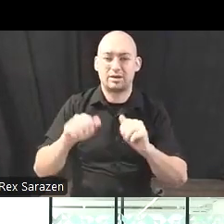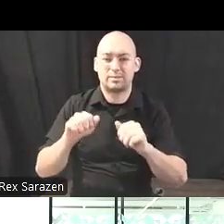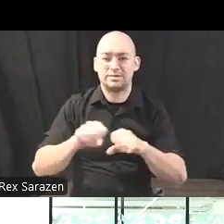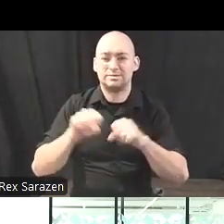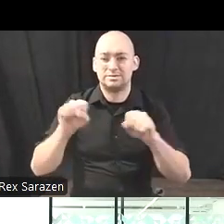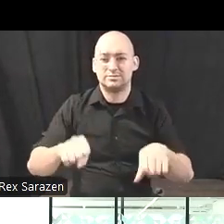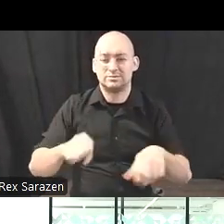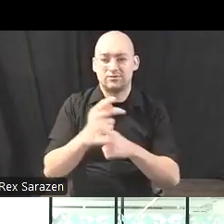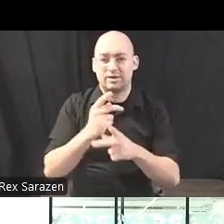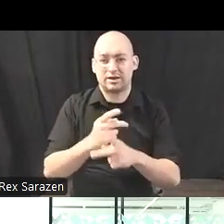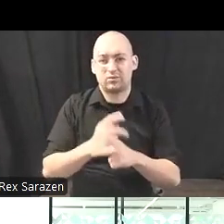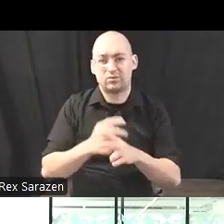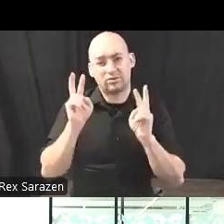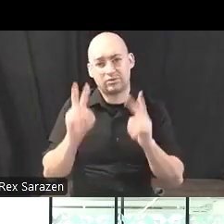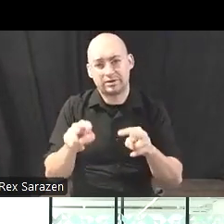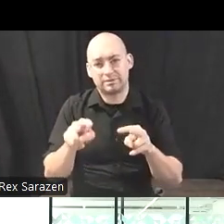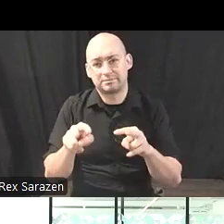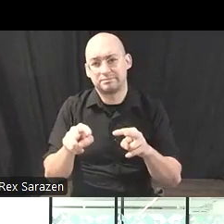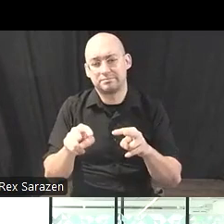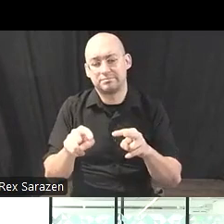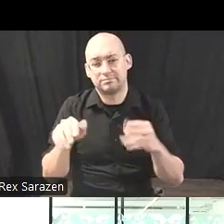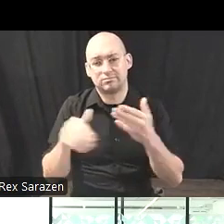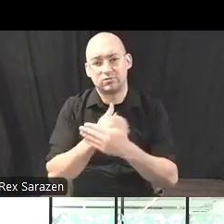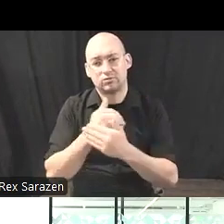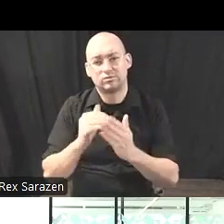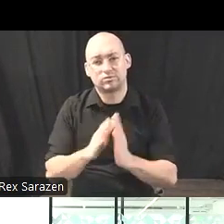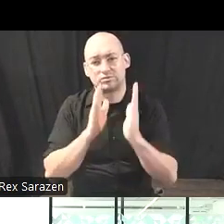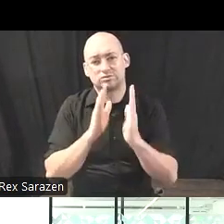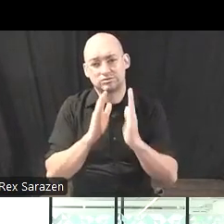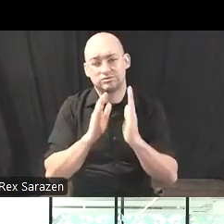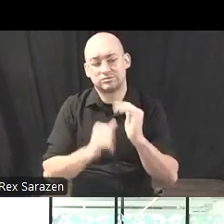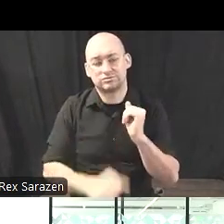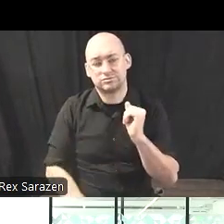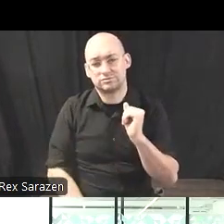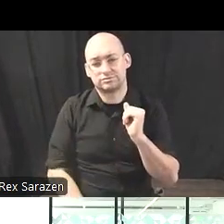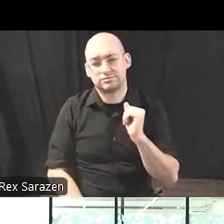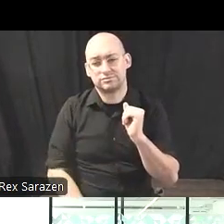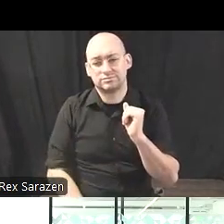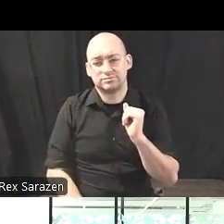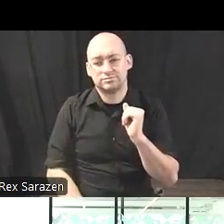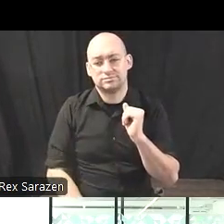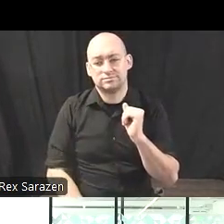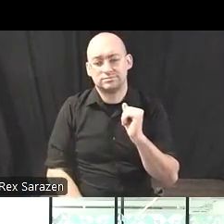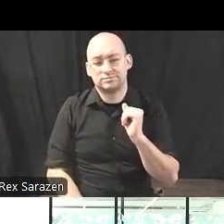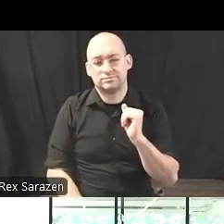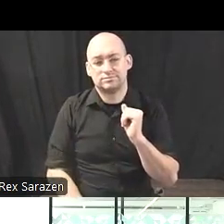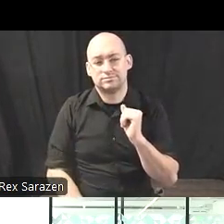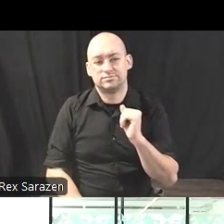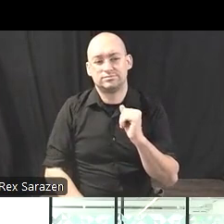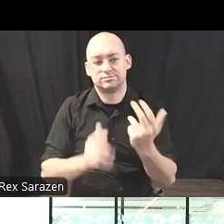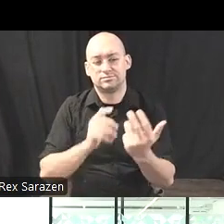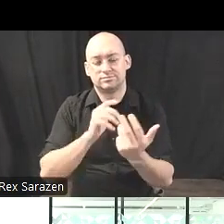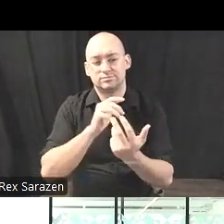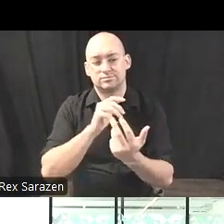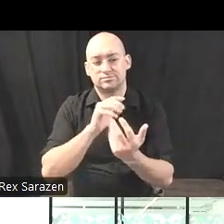at new approaches such as those through community health workers and other work that